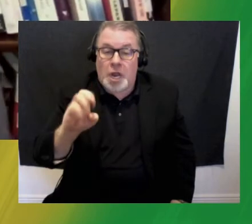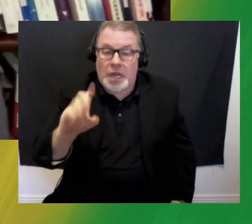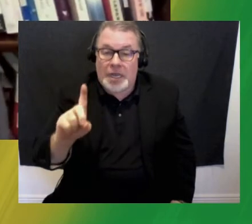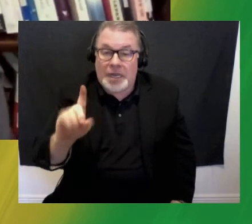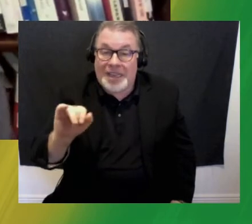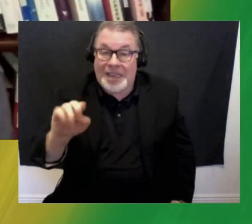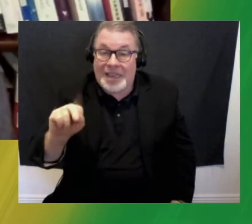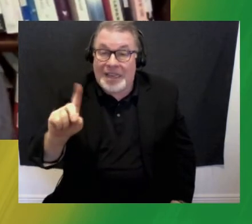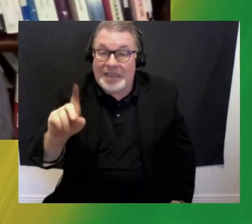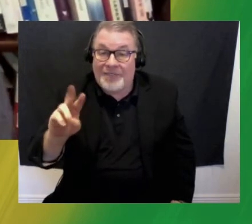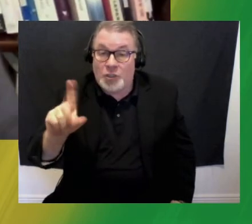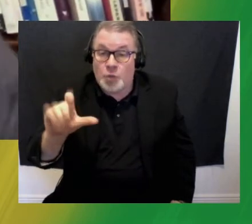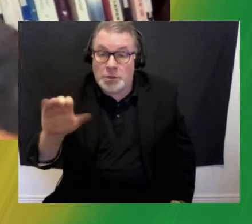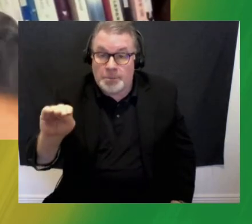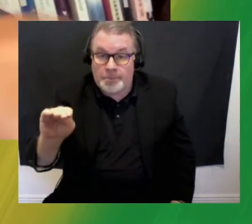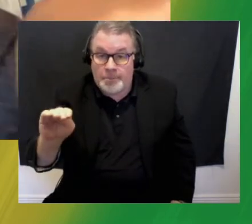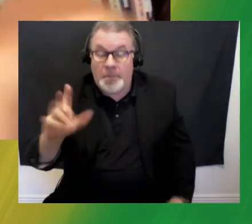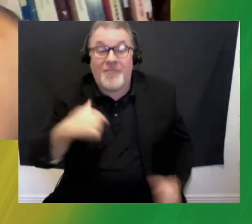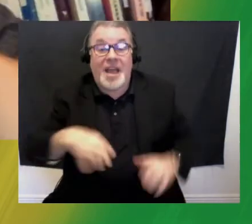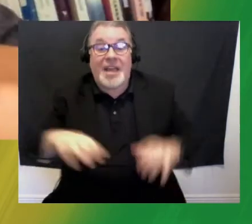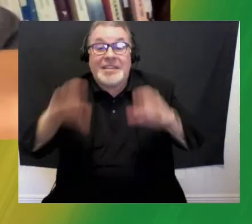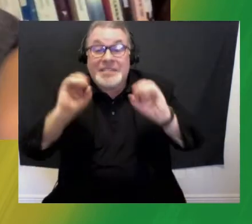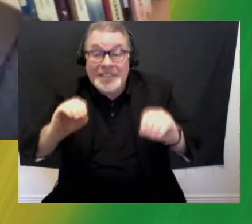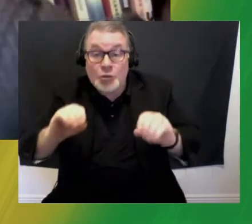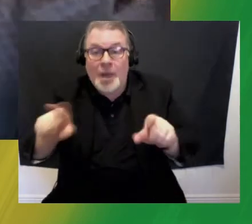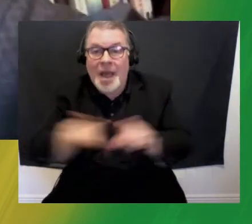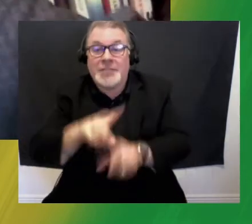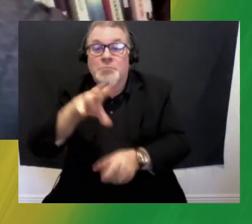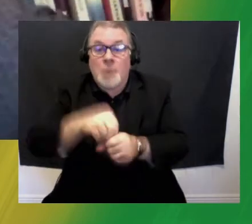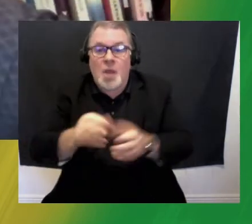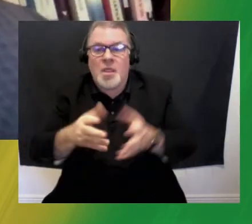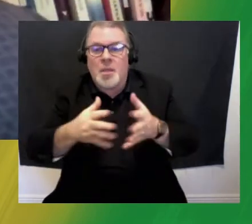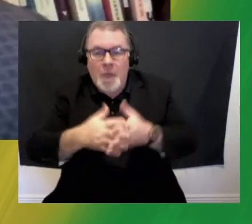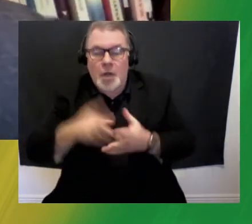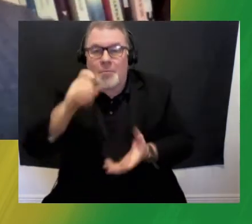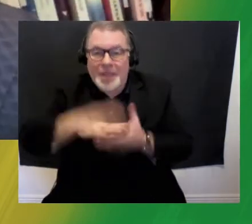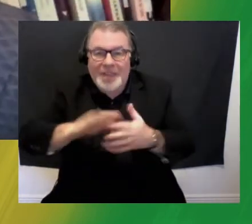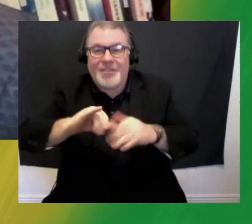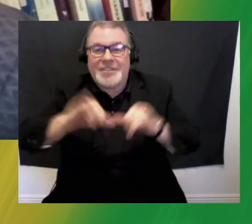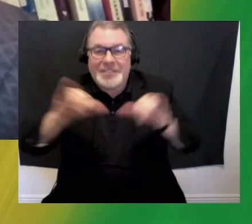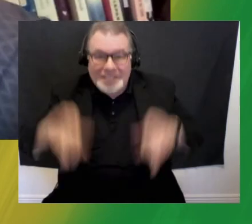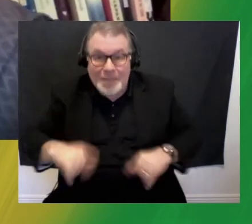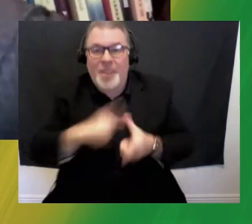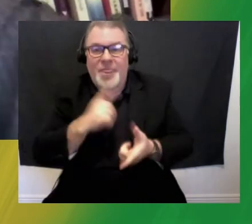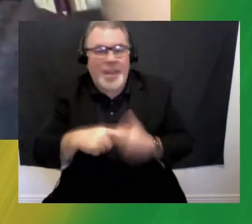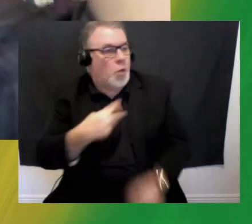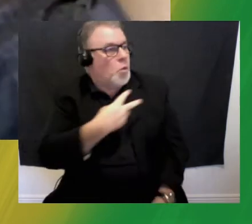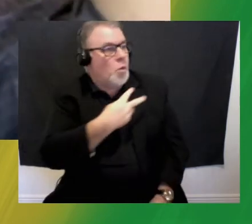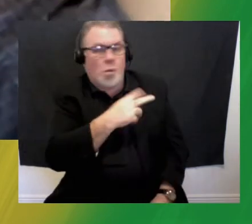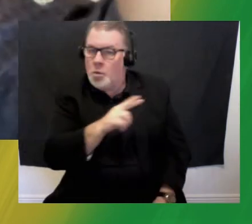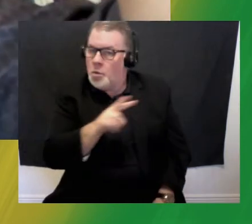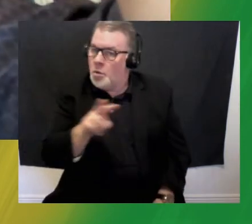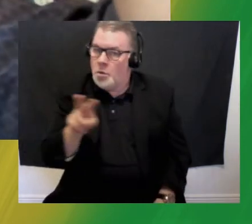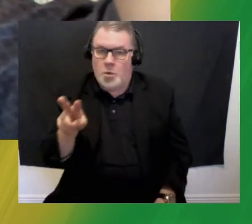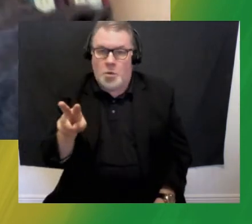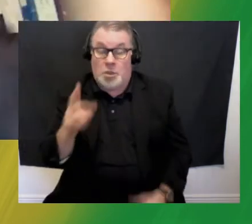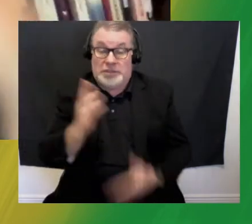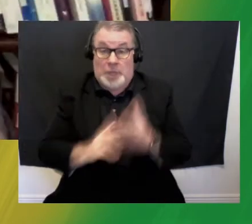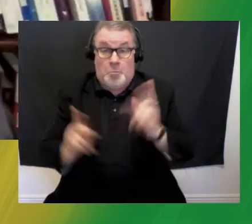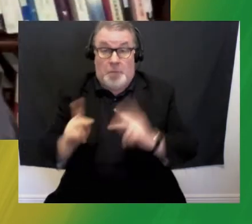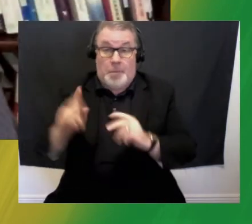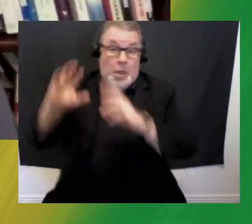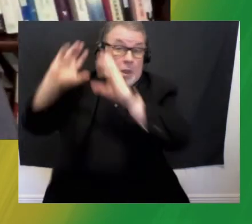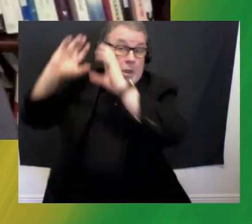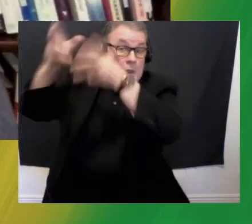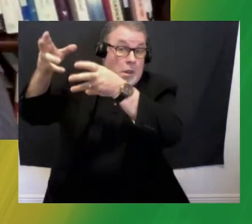you that as part of the American belief system, and then you look around and you see certain people up here and